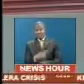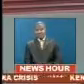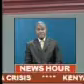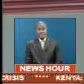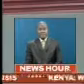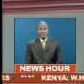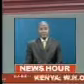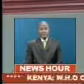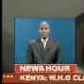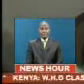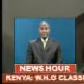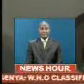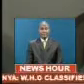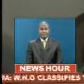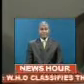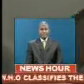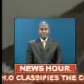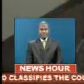today.